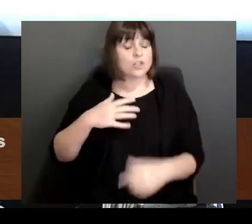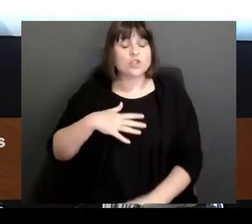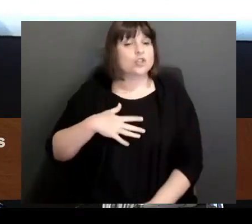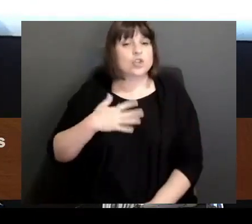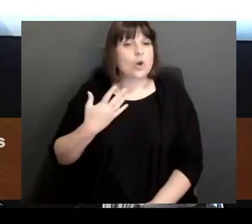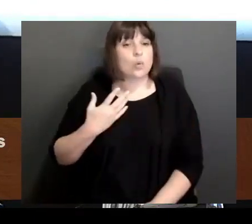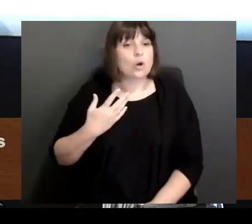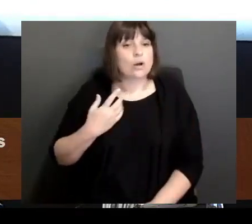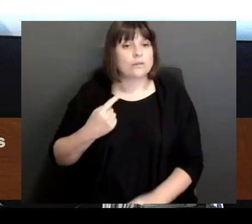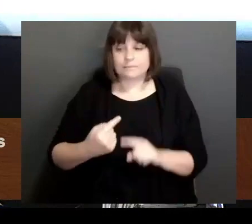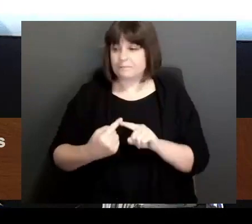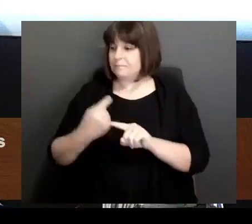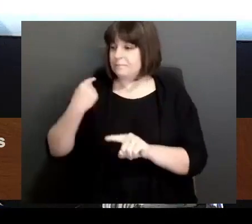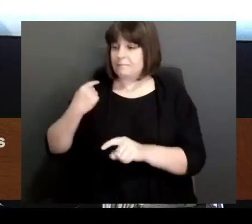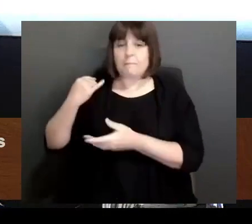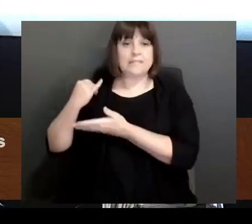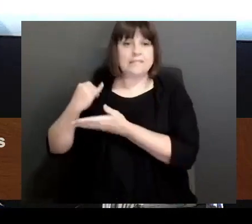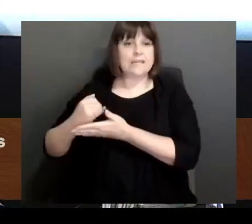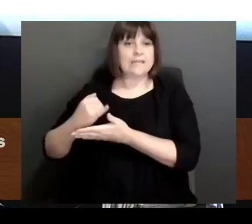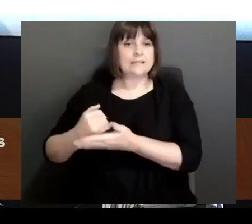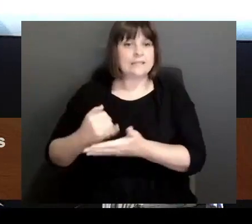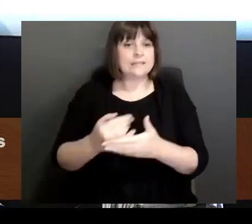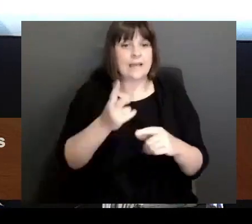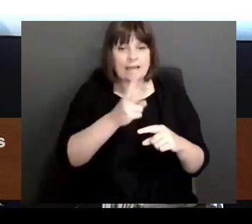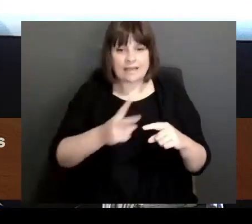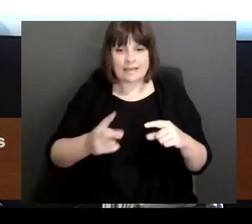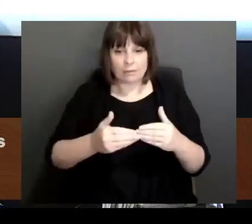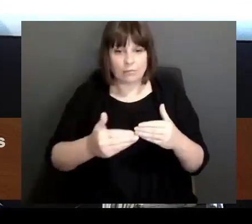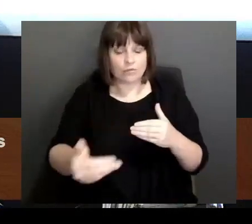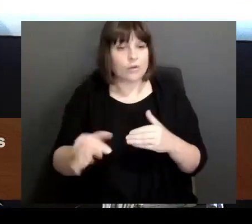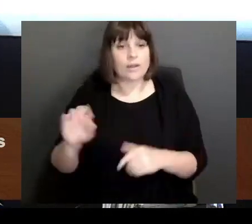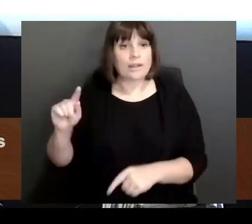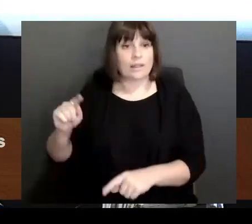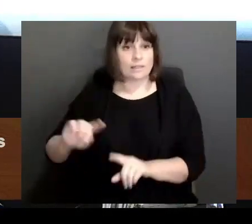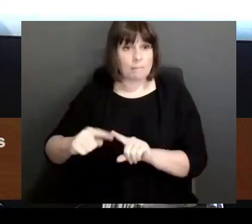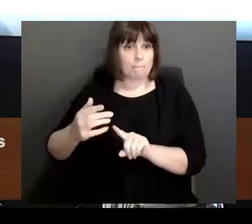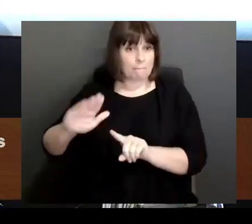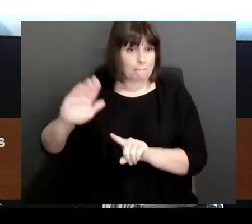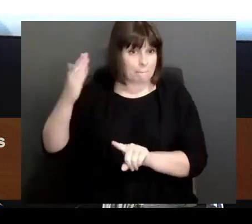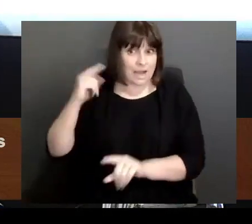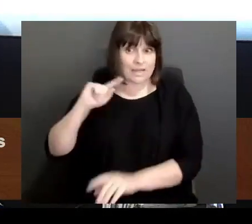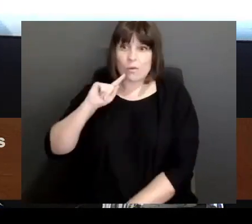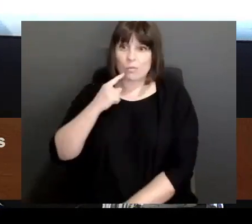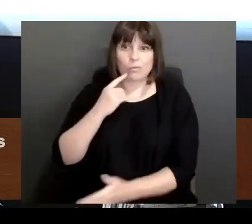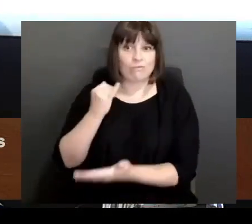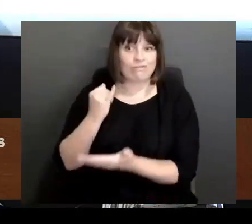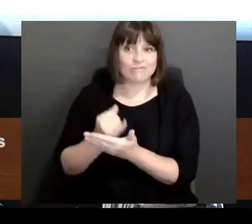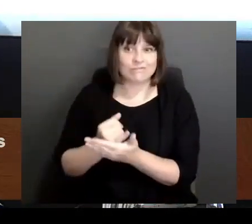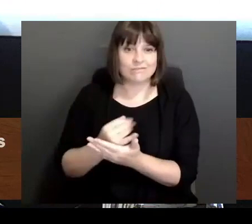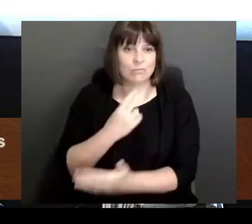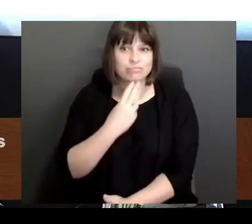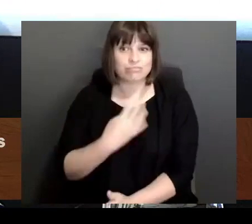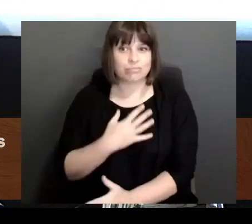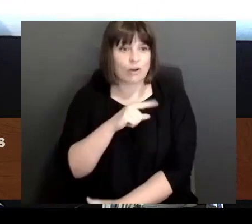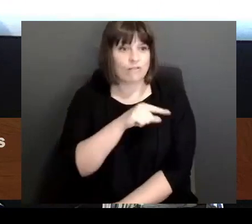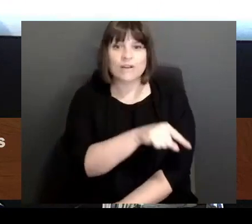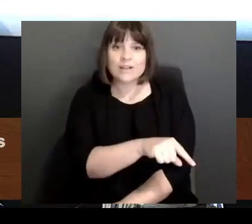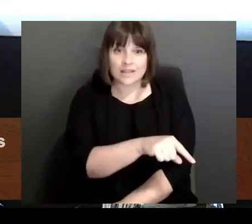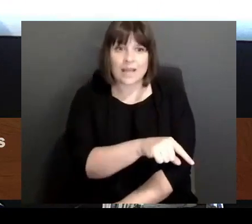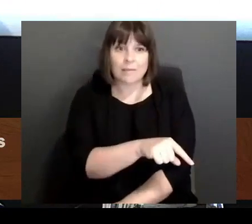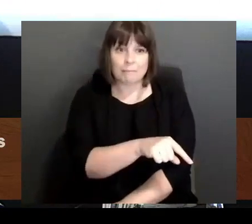past. However, they were deliberate mistakes and errors and judgments